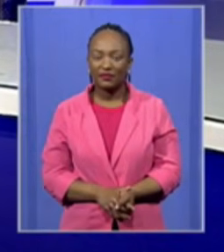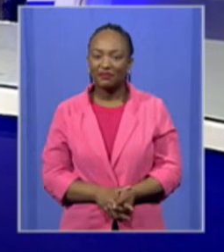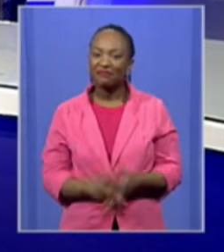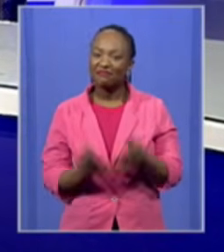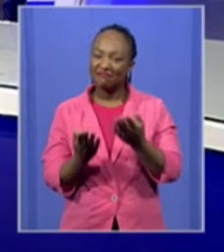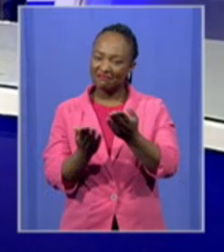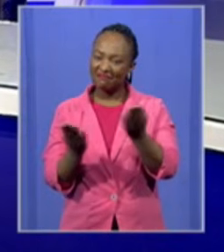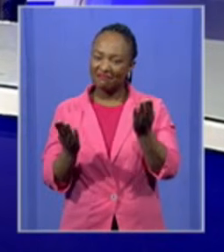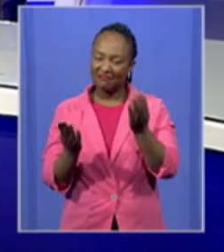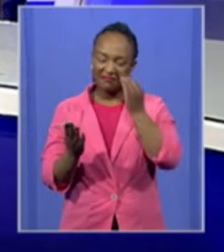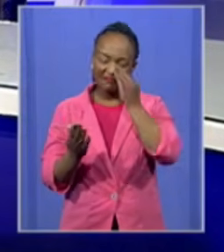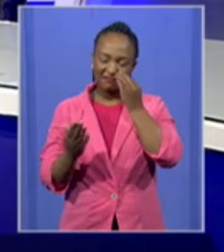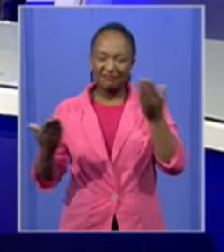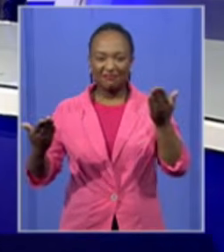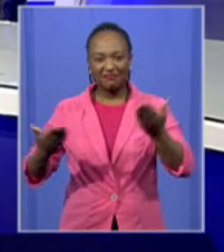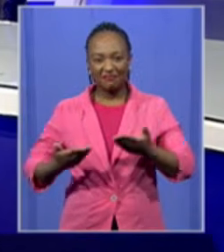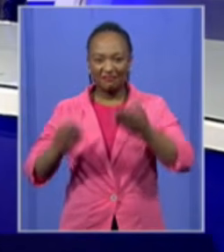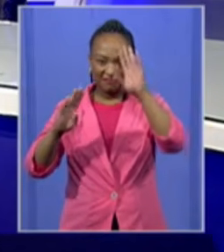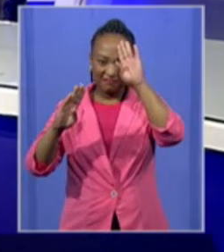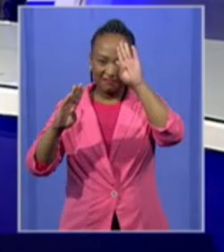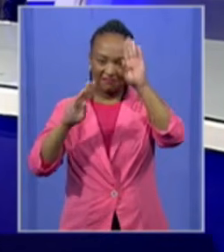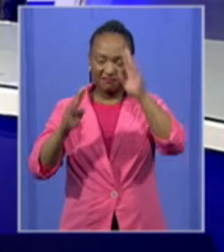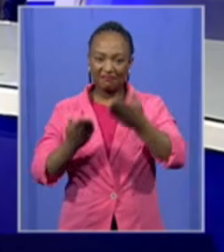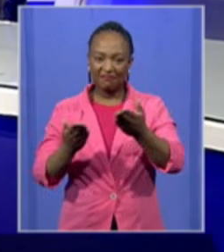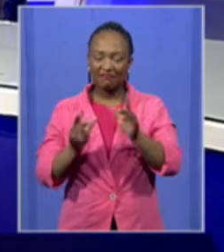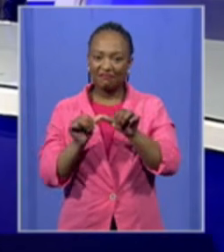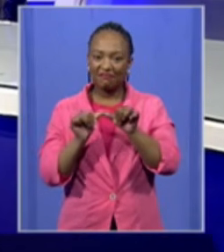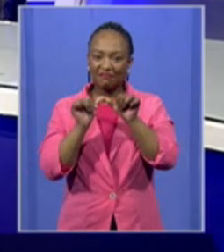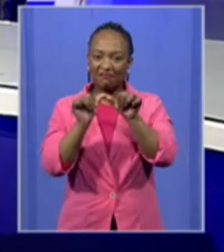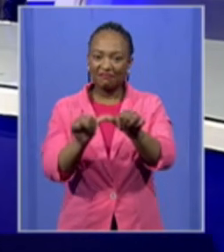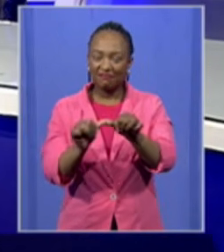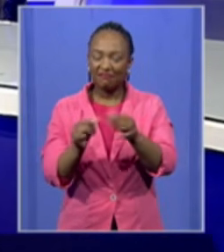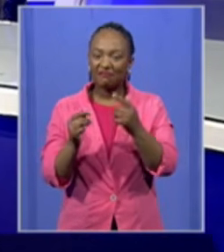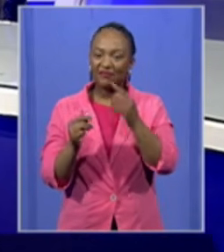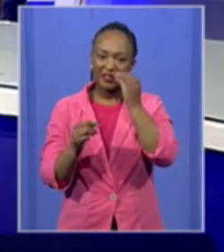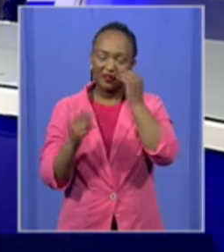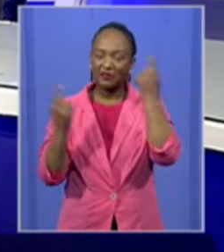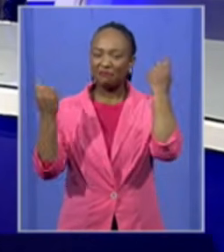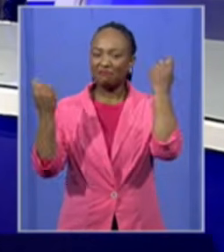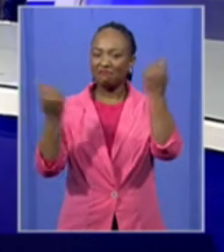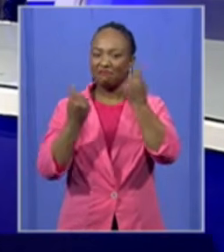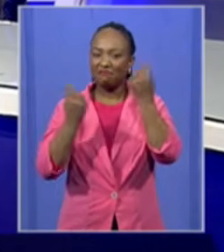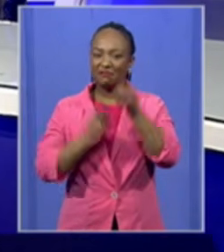Moire ao amohela mme re dumedise e ba mmoho le rona ha re keteka dilemo tse